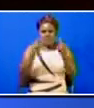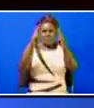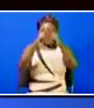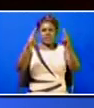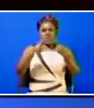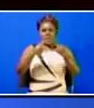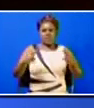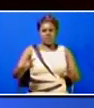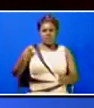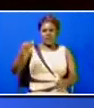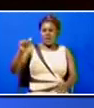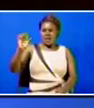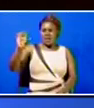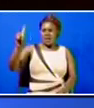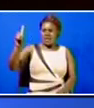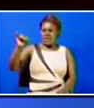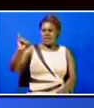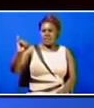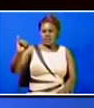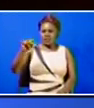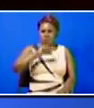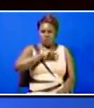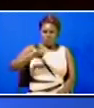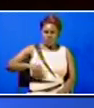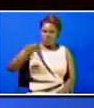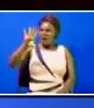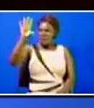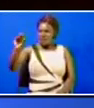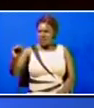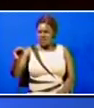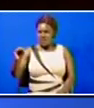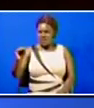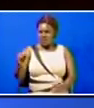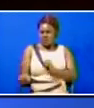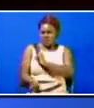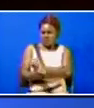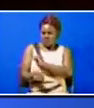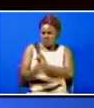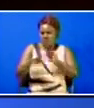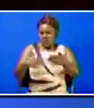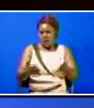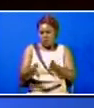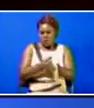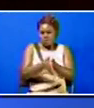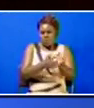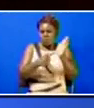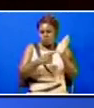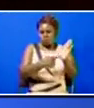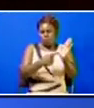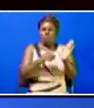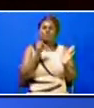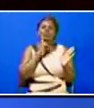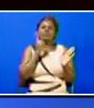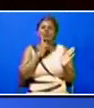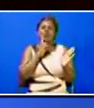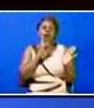act, Madame Yemi Alade, aka the Queen of Africa. And she gave us some insight into how exciting the show is going to be and a